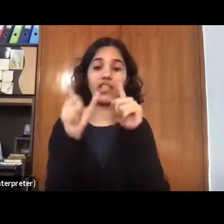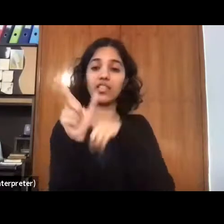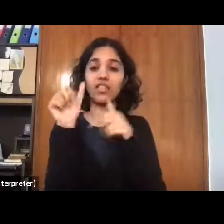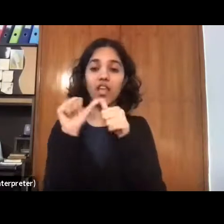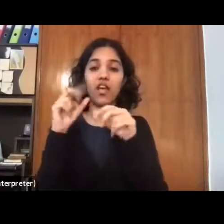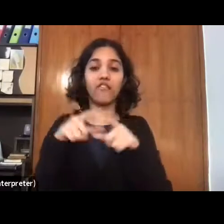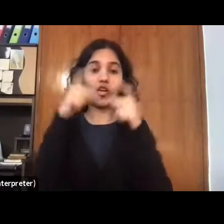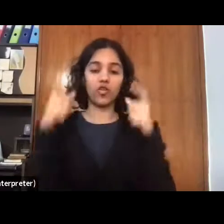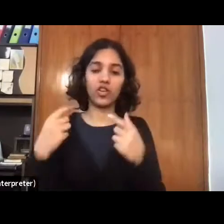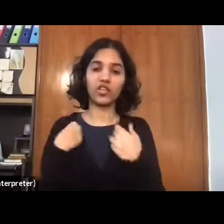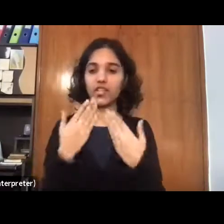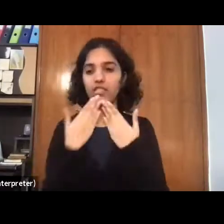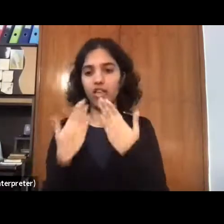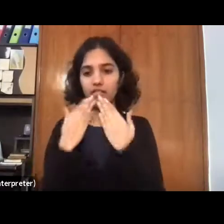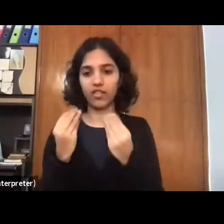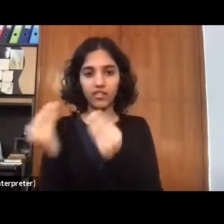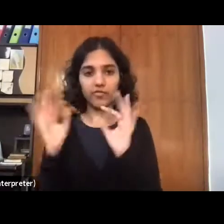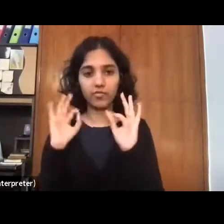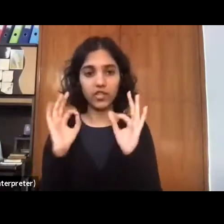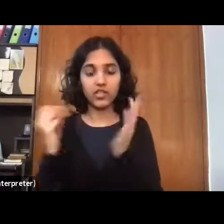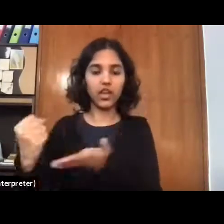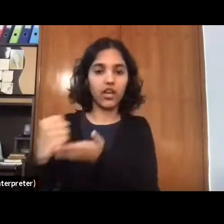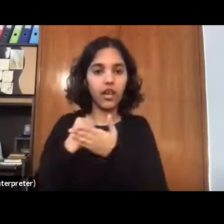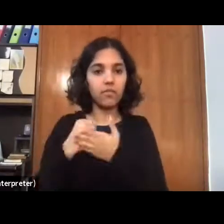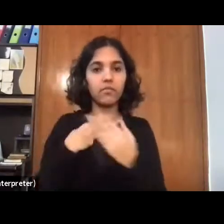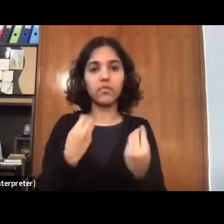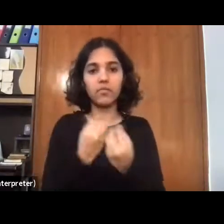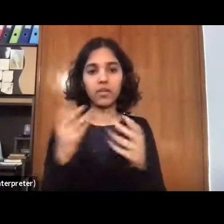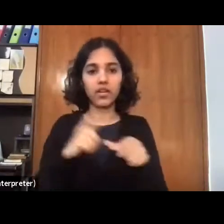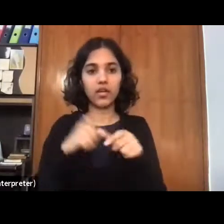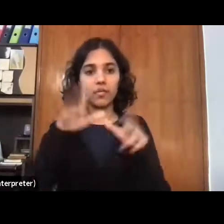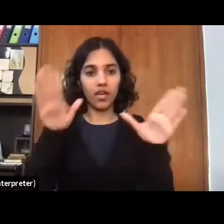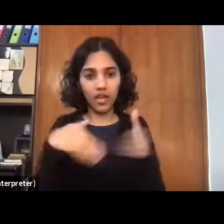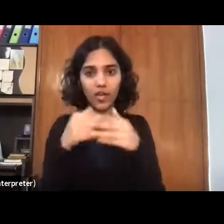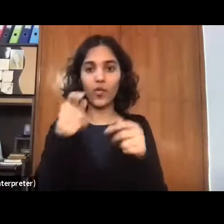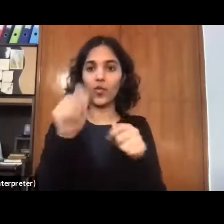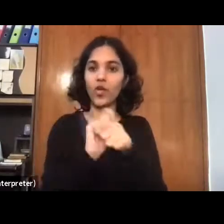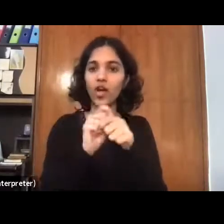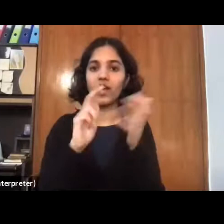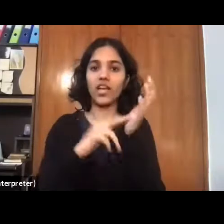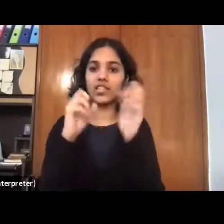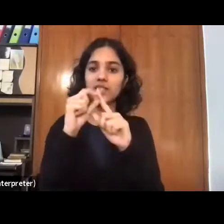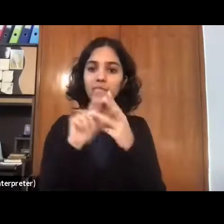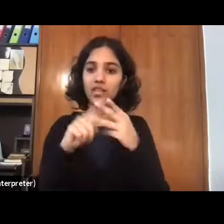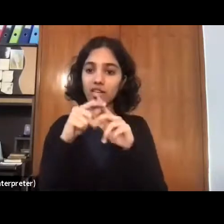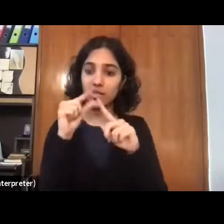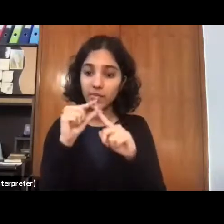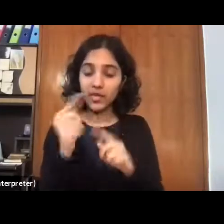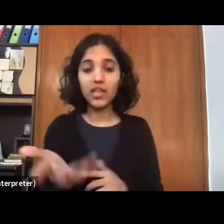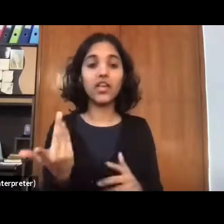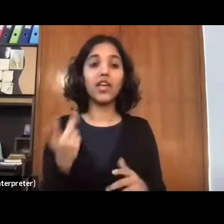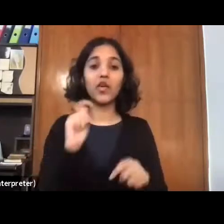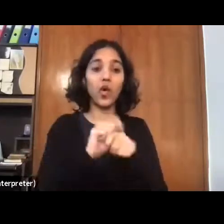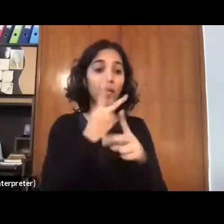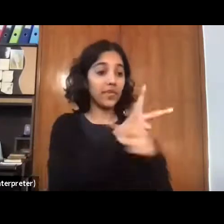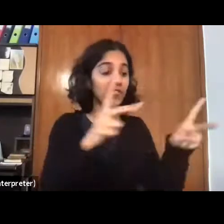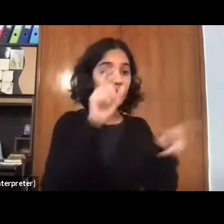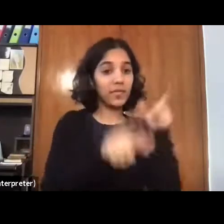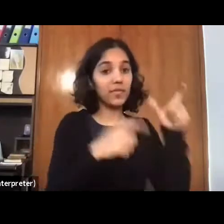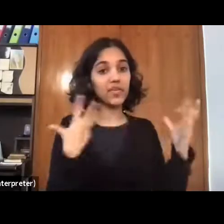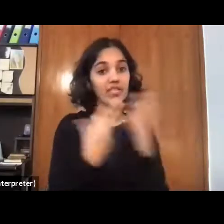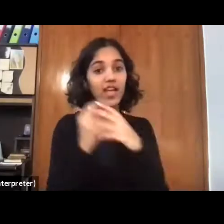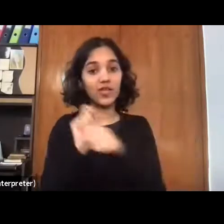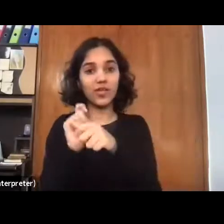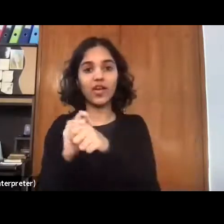that has helped us partner with you and your organization and reach out to all the people that we